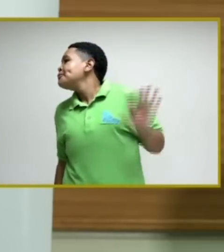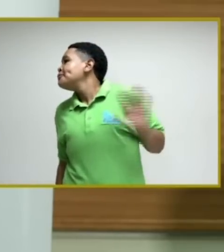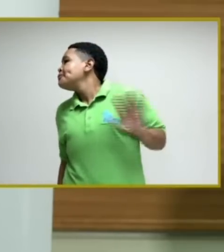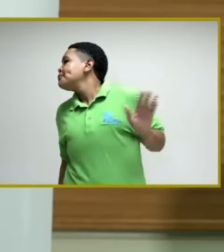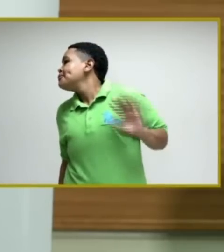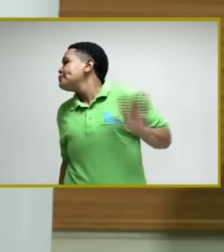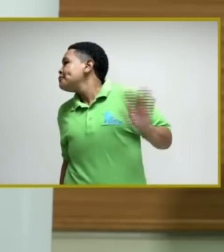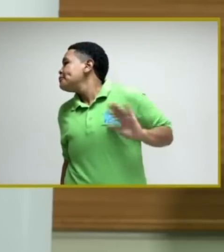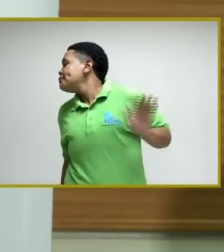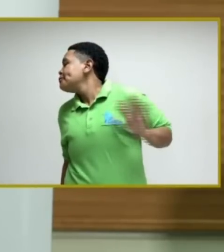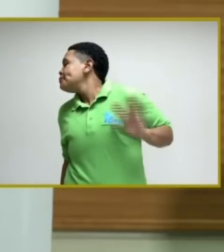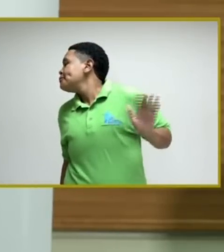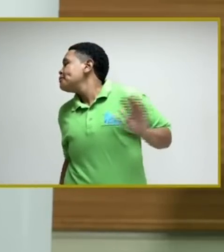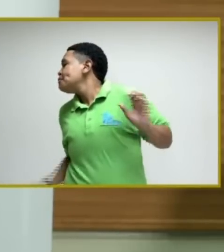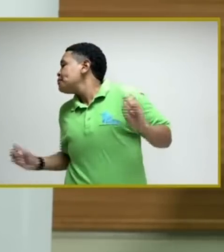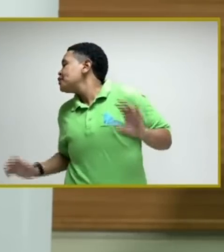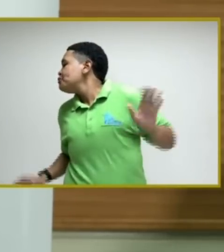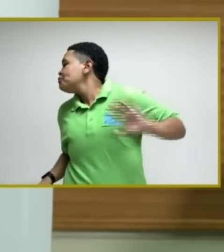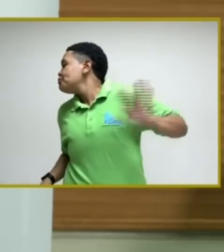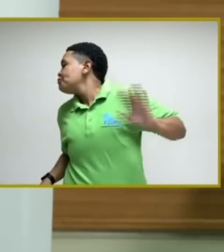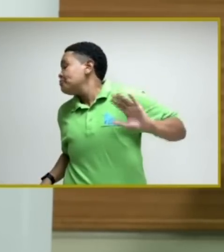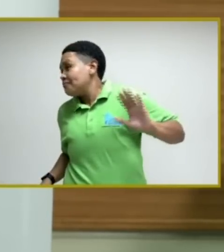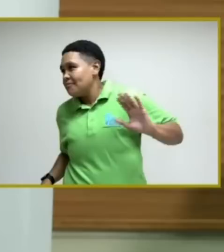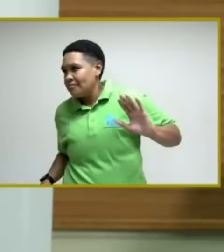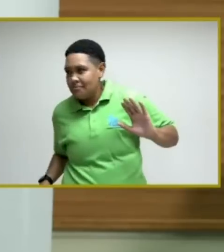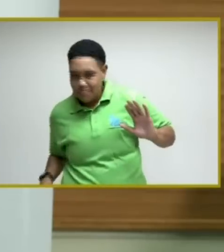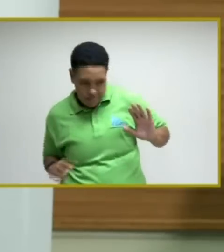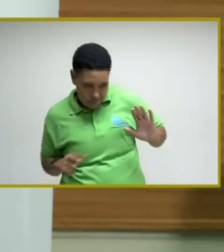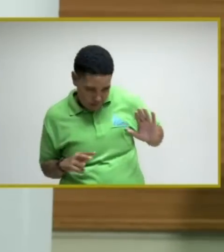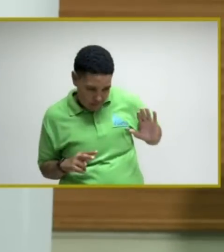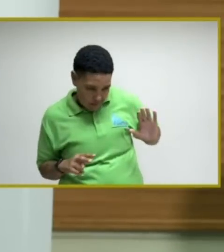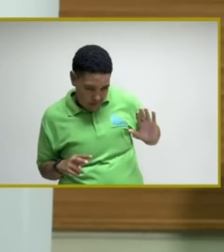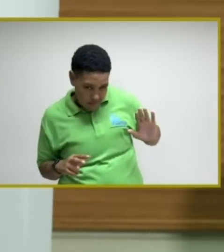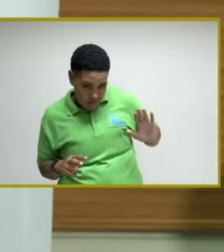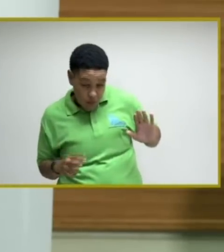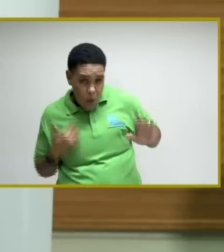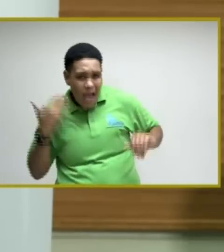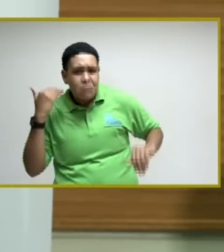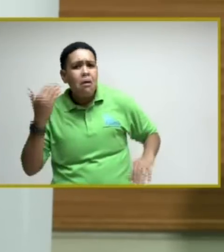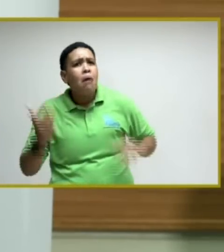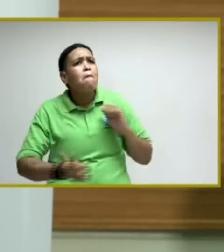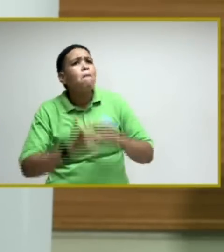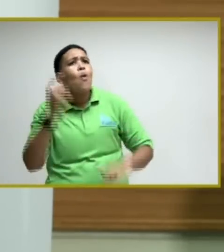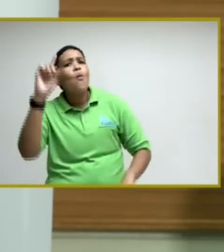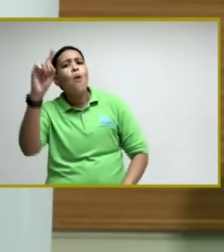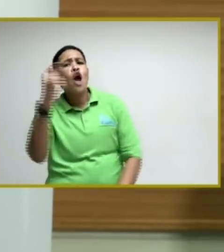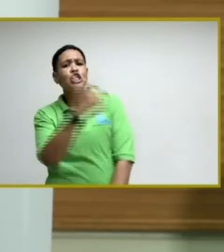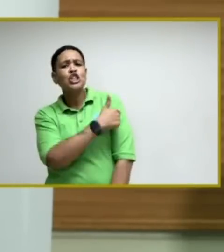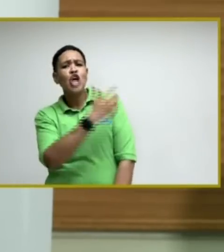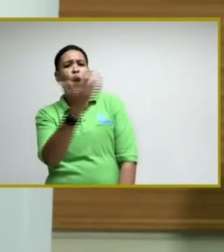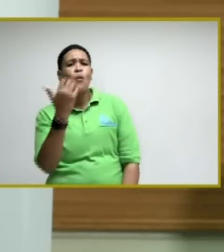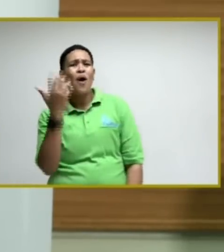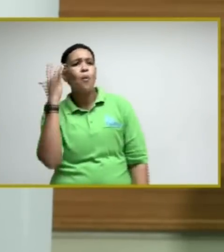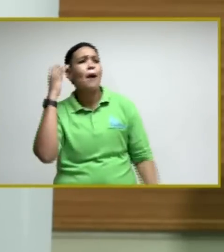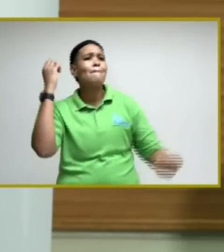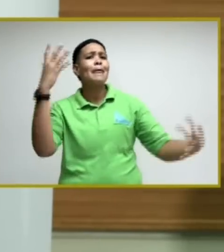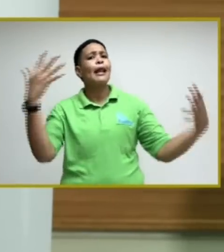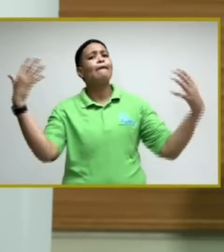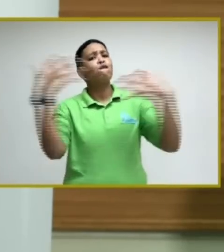Now, we had anticipated that a single dose would be an encouragement to some because there are a number of persons who are afraid of the needle.